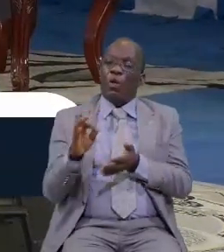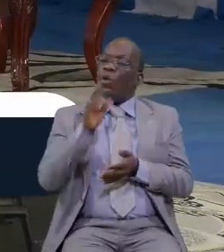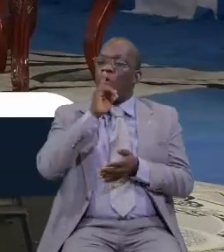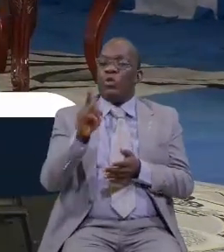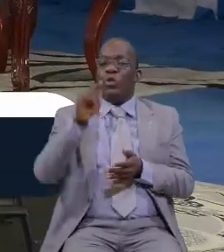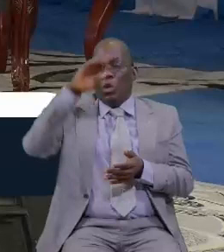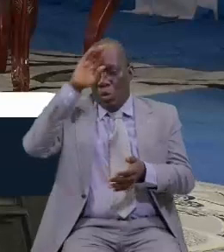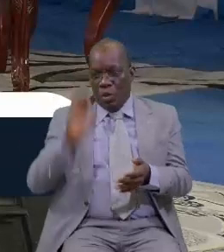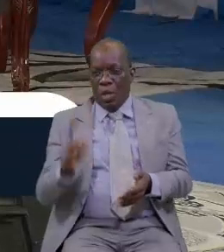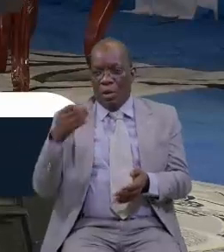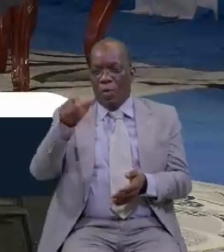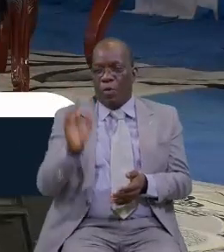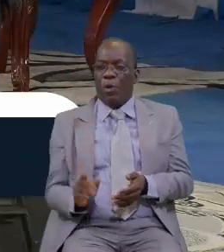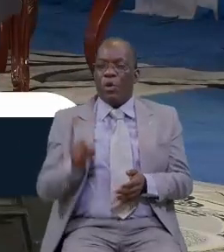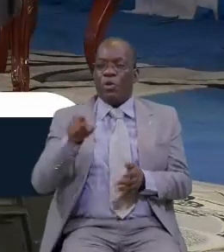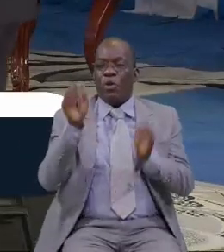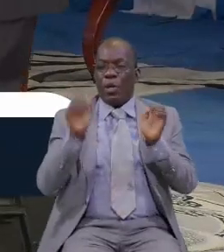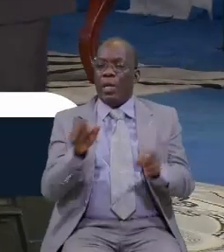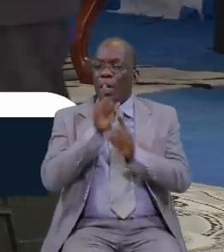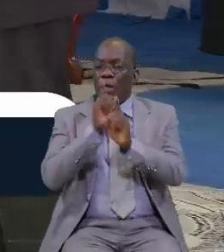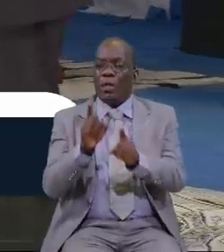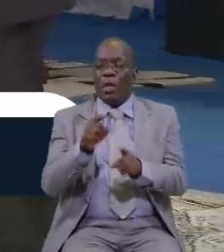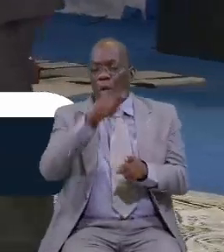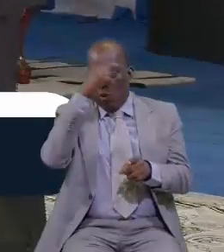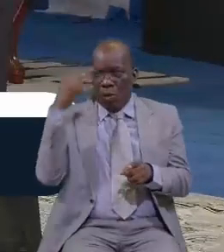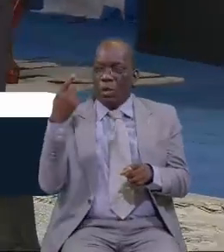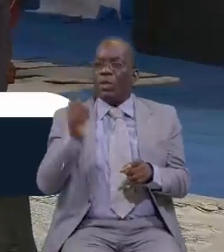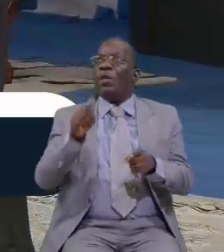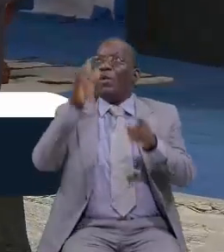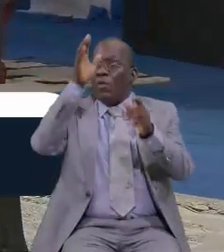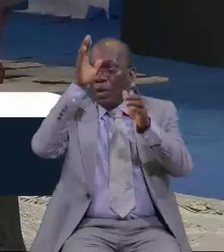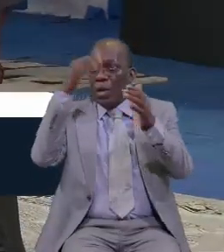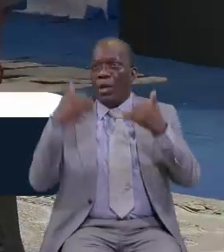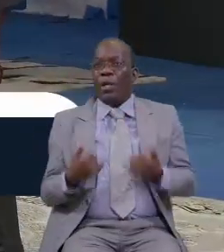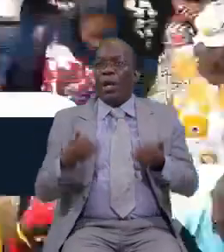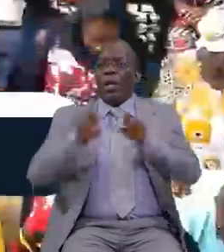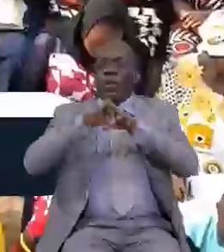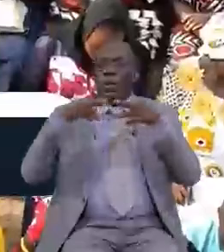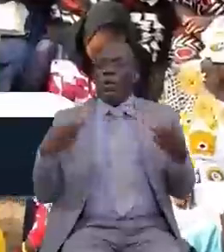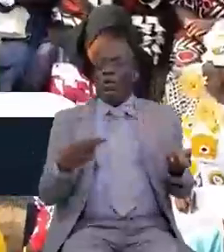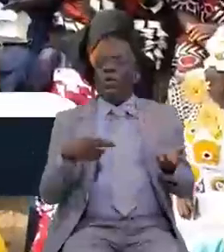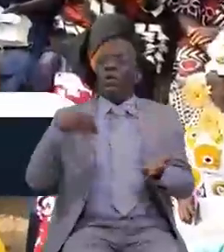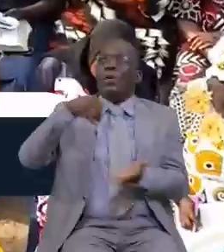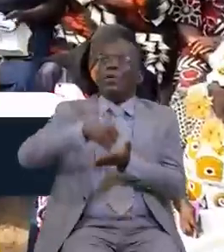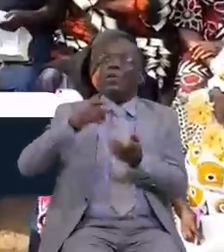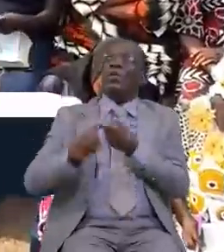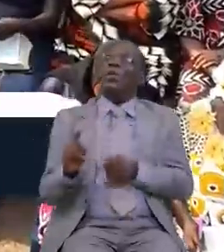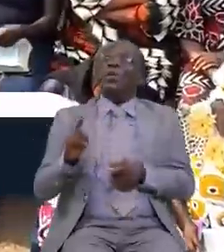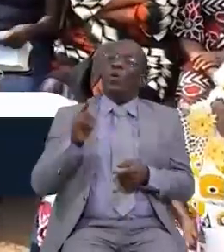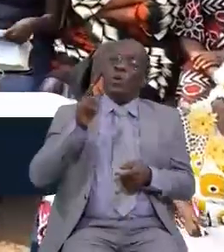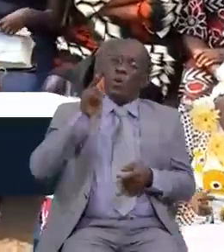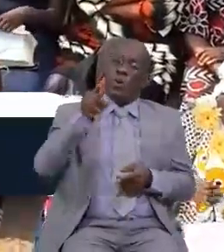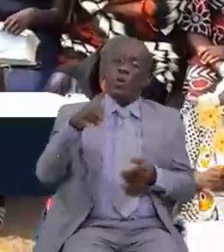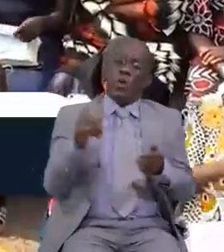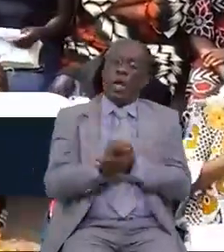can answer, because the Father now reveals to you that this is who Christ, our Lord and Savior, is.